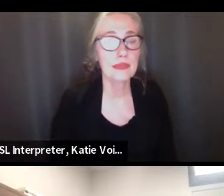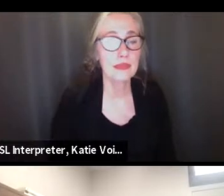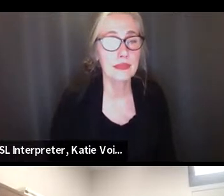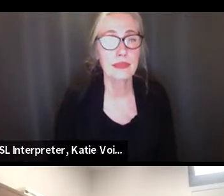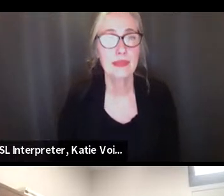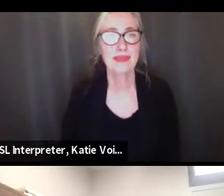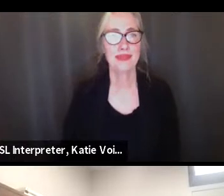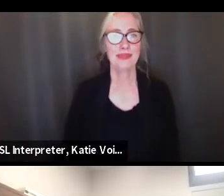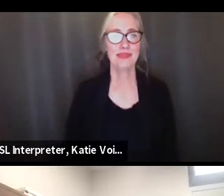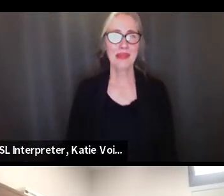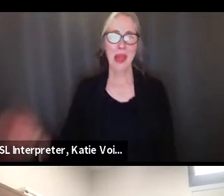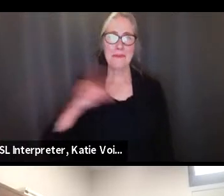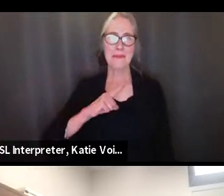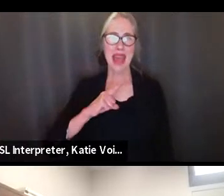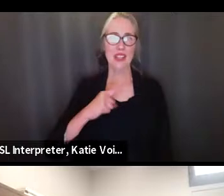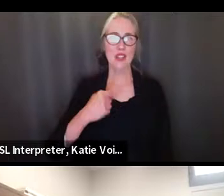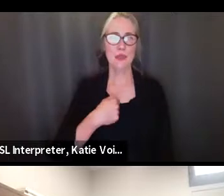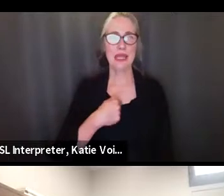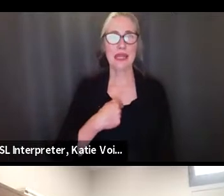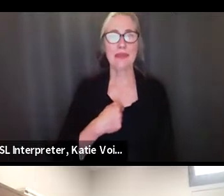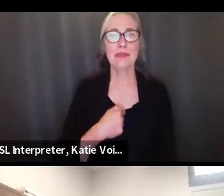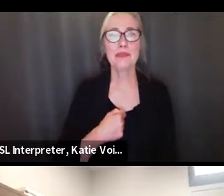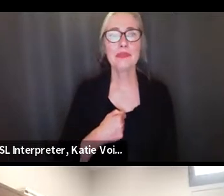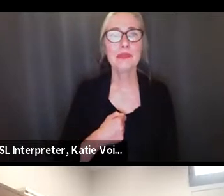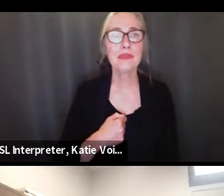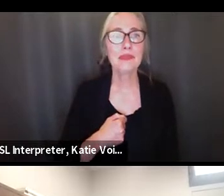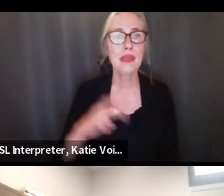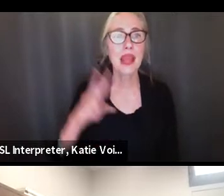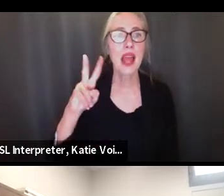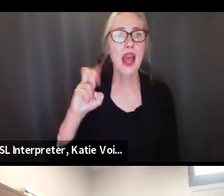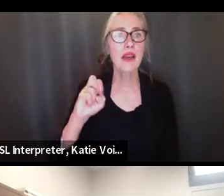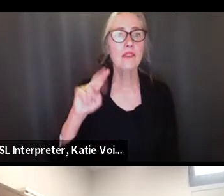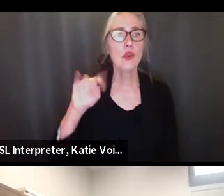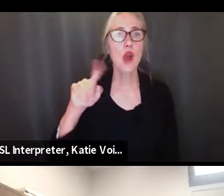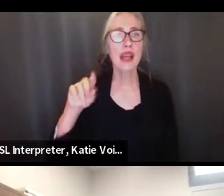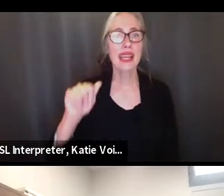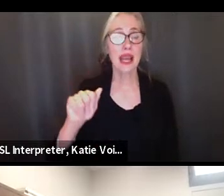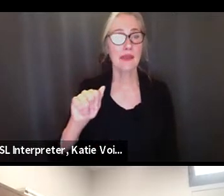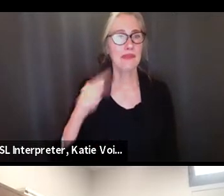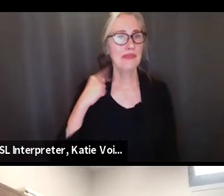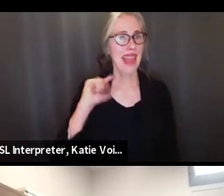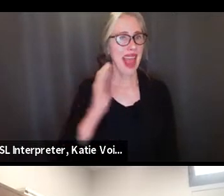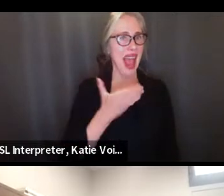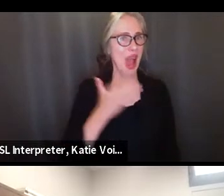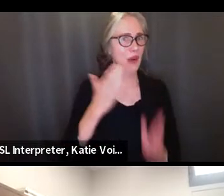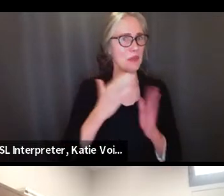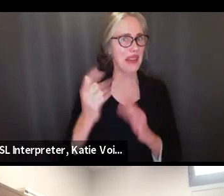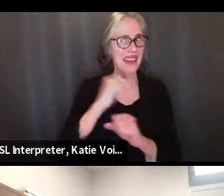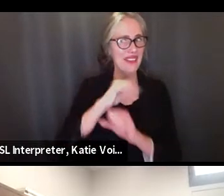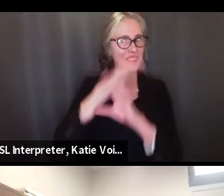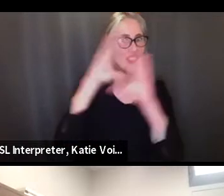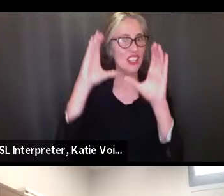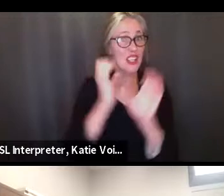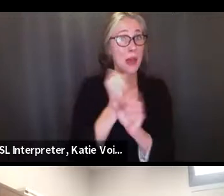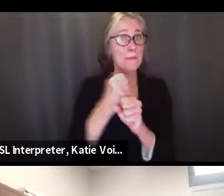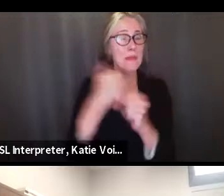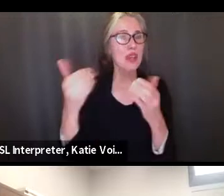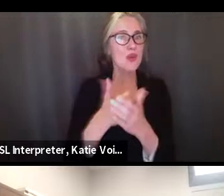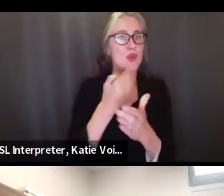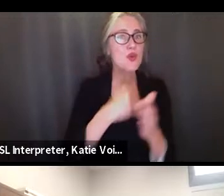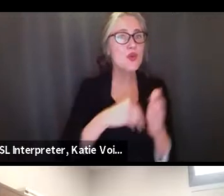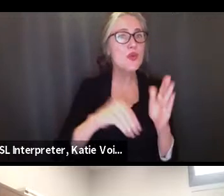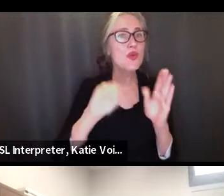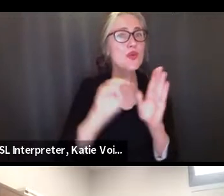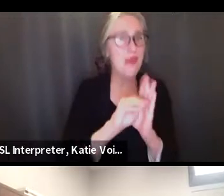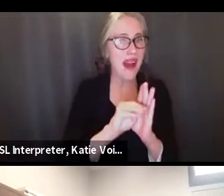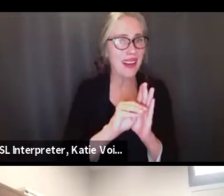Back to me. Oh, okay. Our vision for this plan is to formulate a new model for learning,